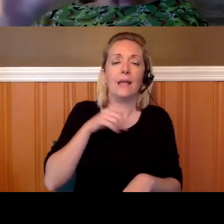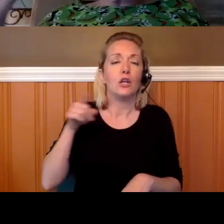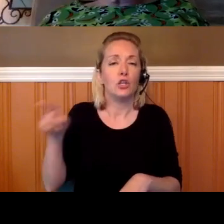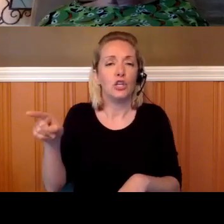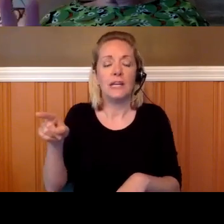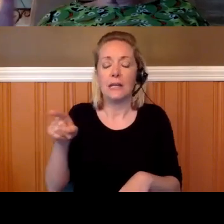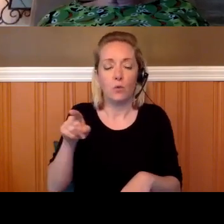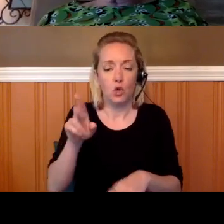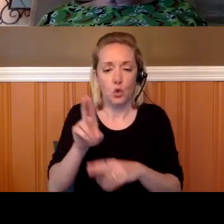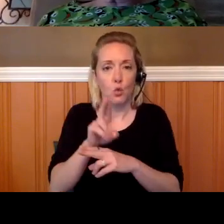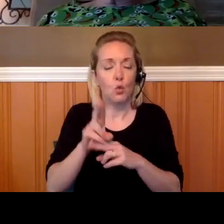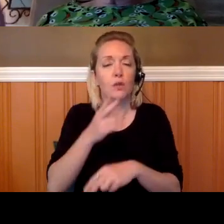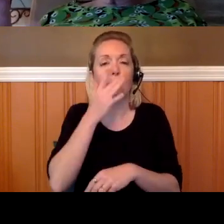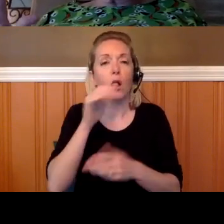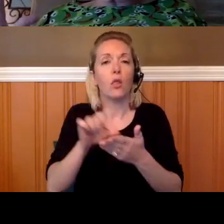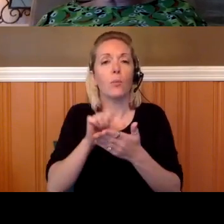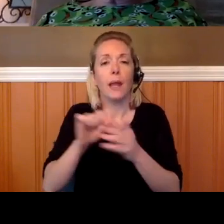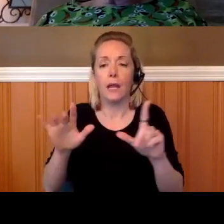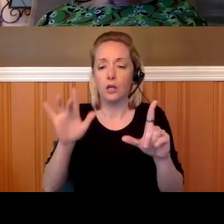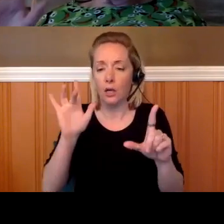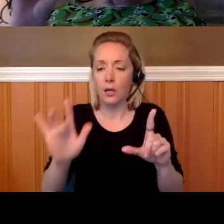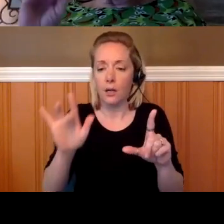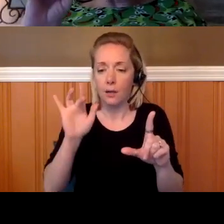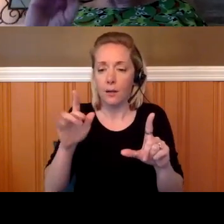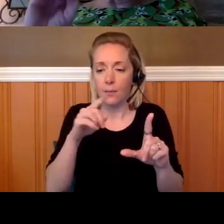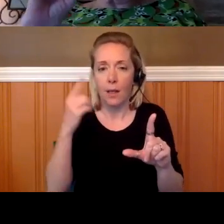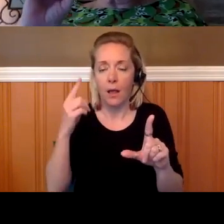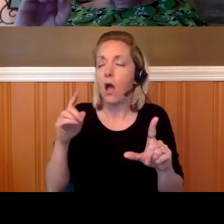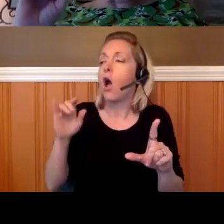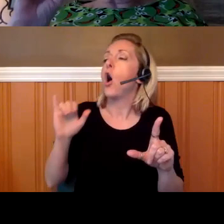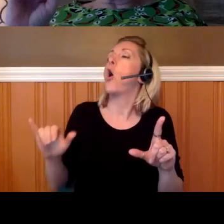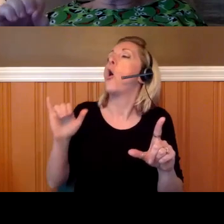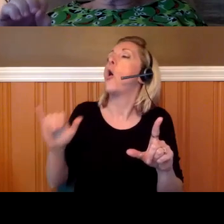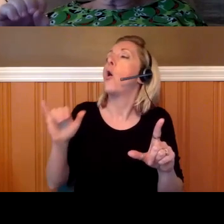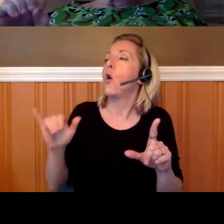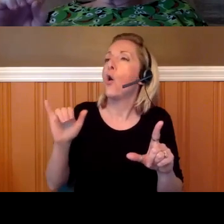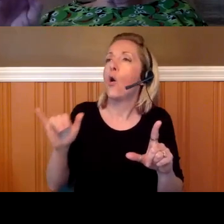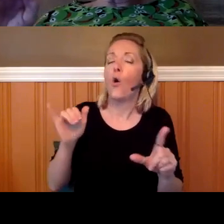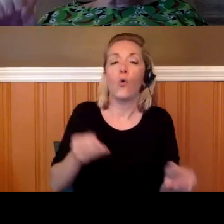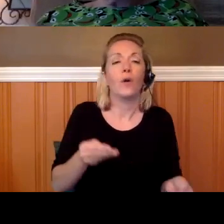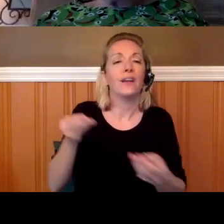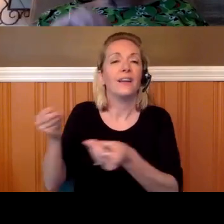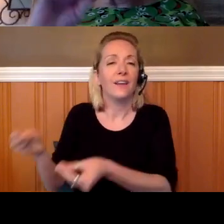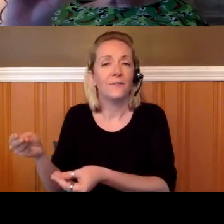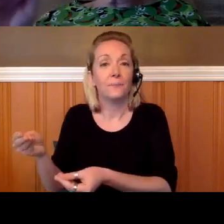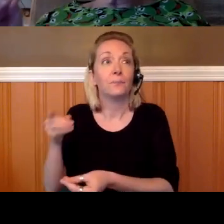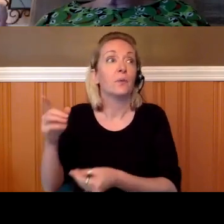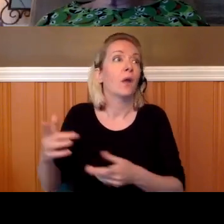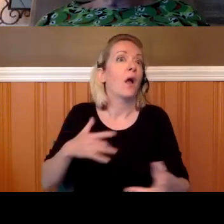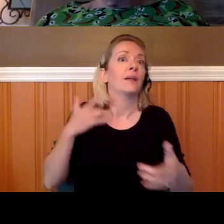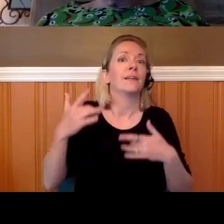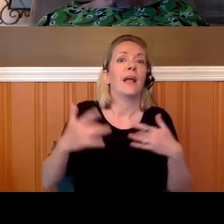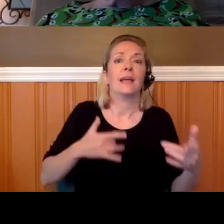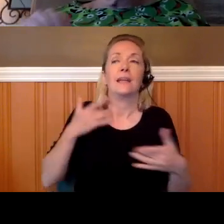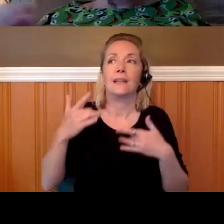so excited, and she figured out how to say things on her device using what